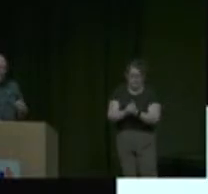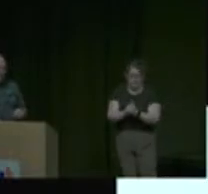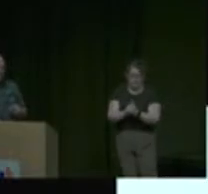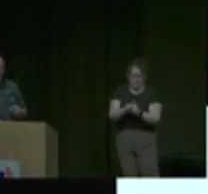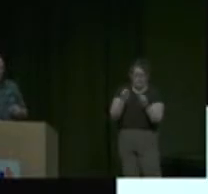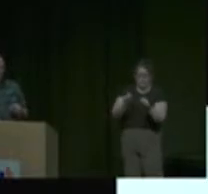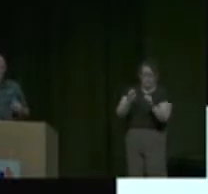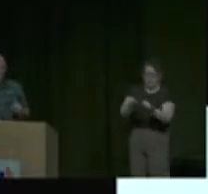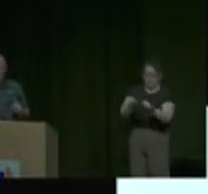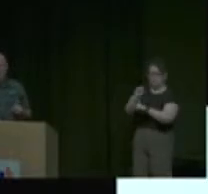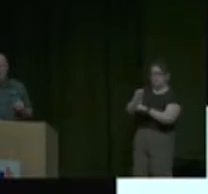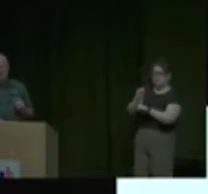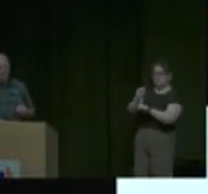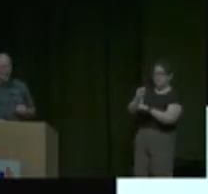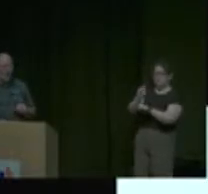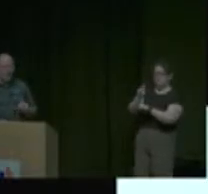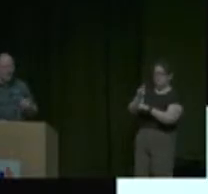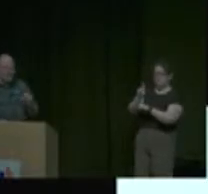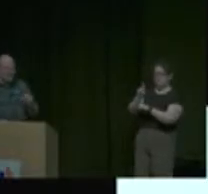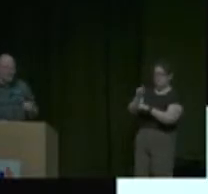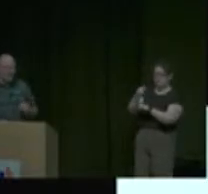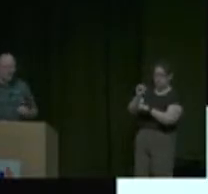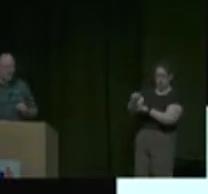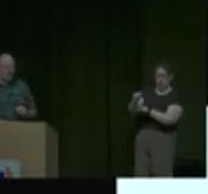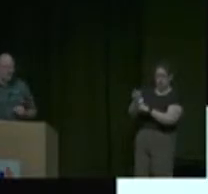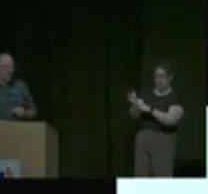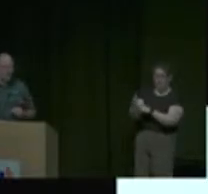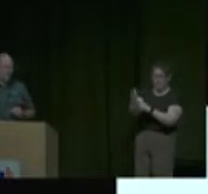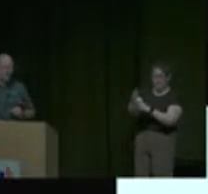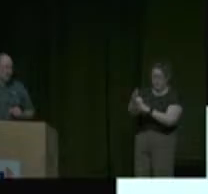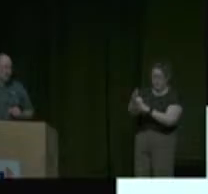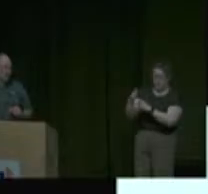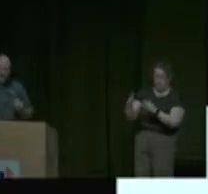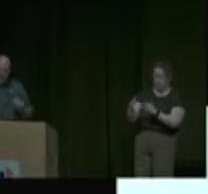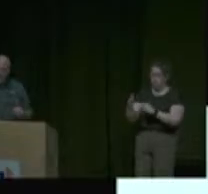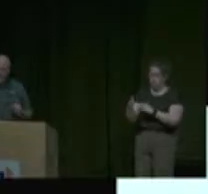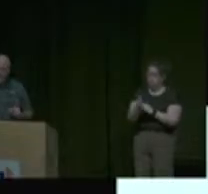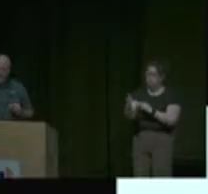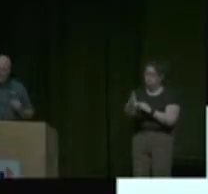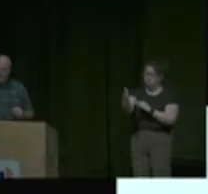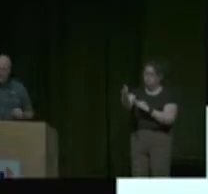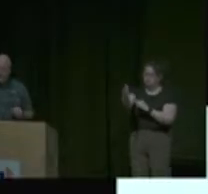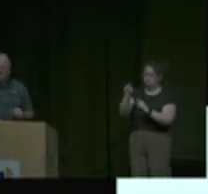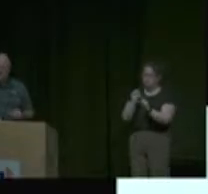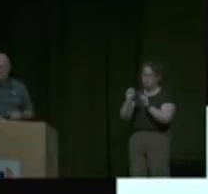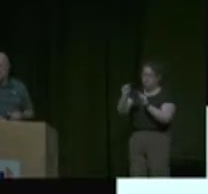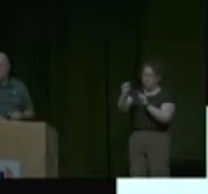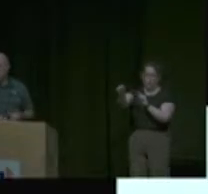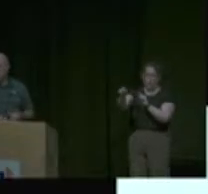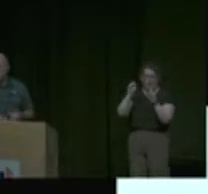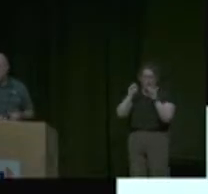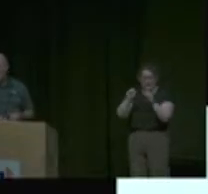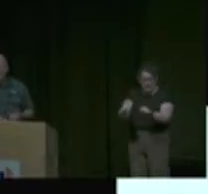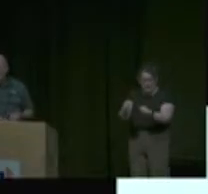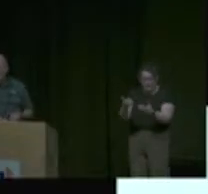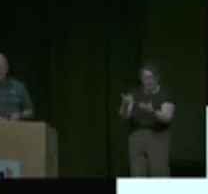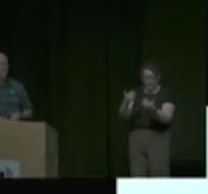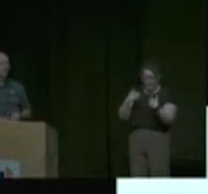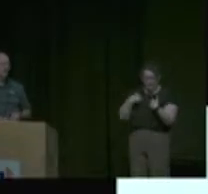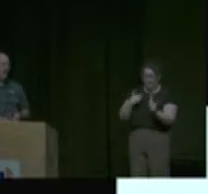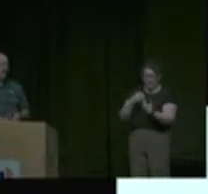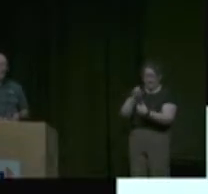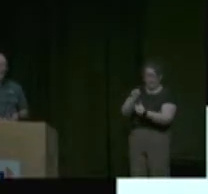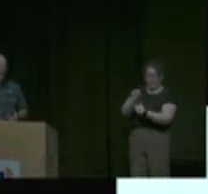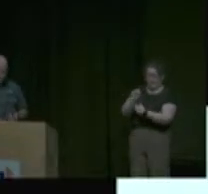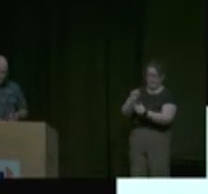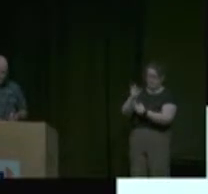to migrate to historic spawning grounds at the base of the Great Falls exists. They stocked sturgeon. How cool is